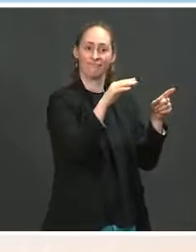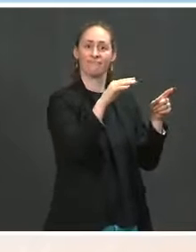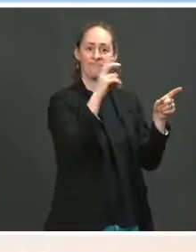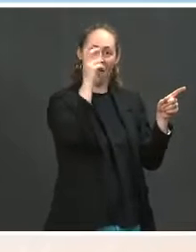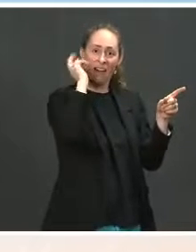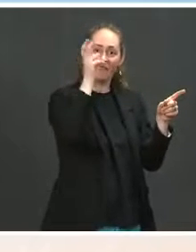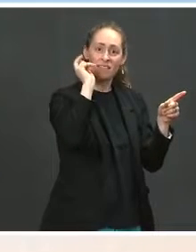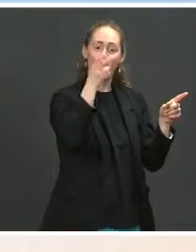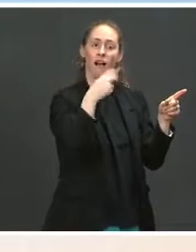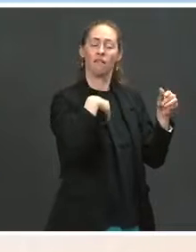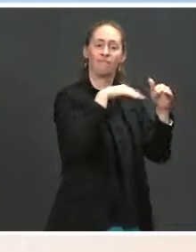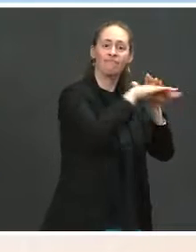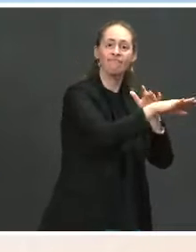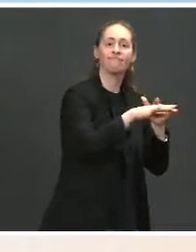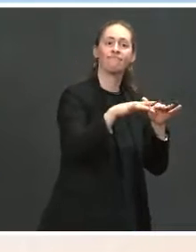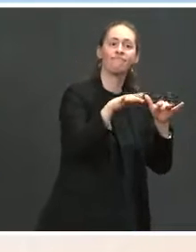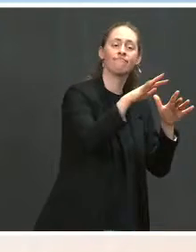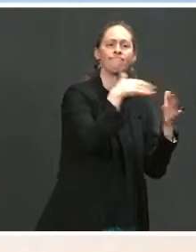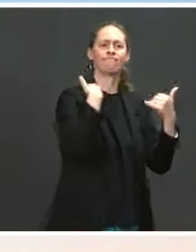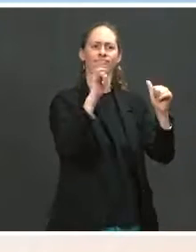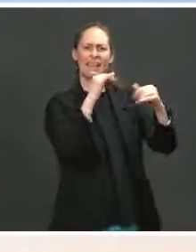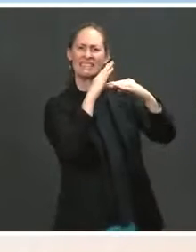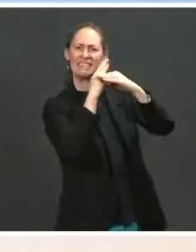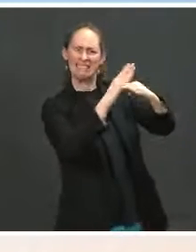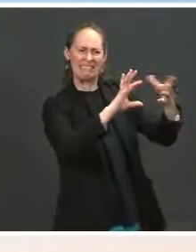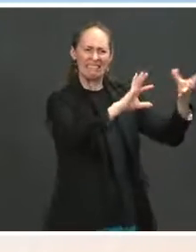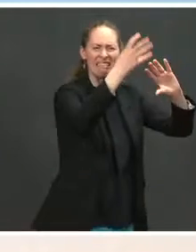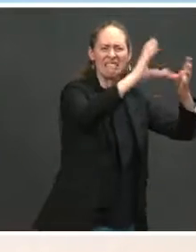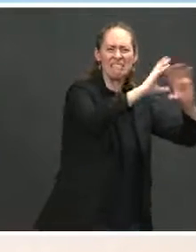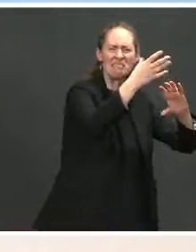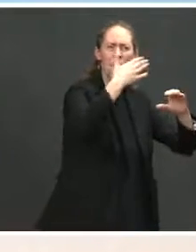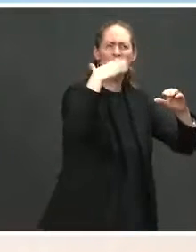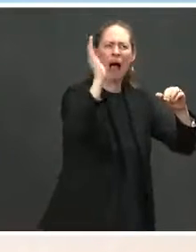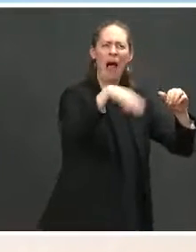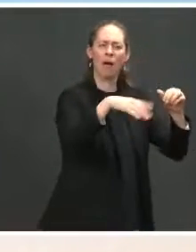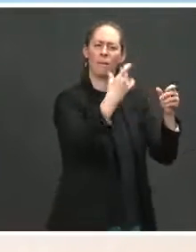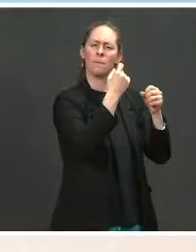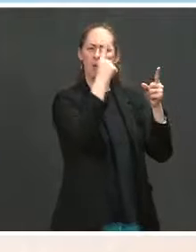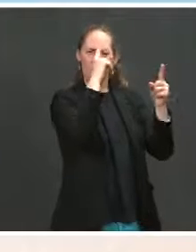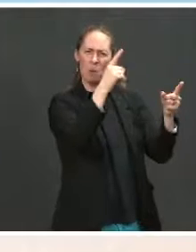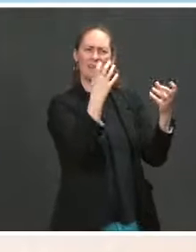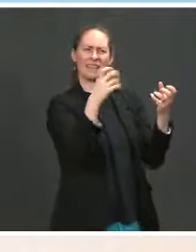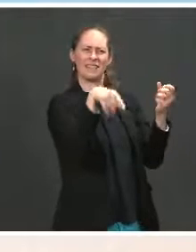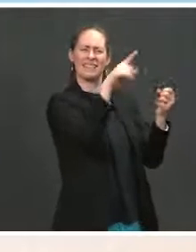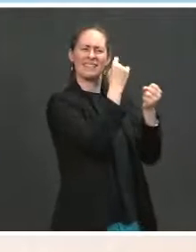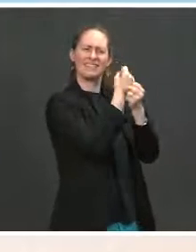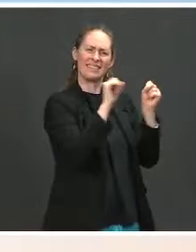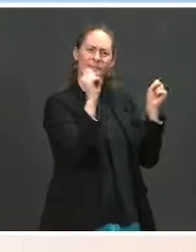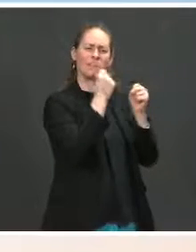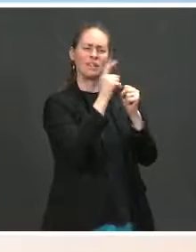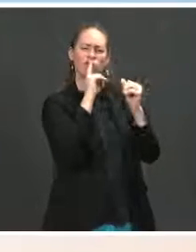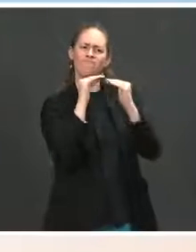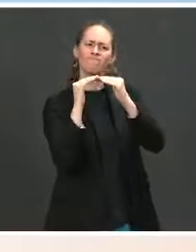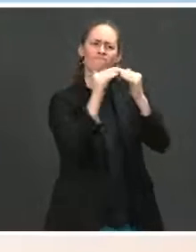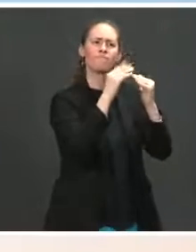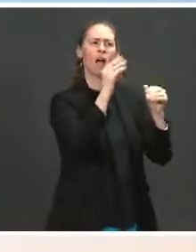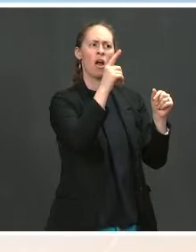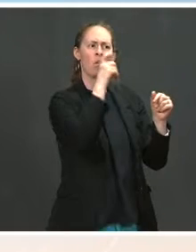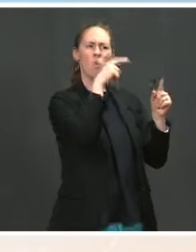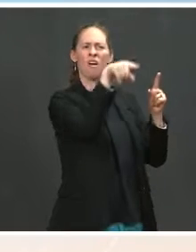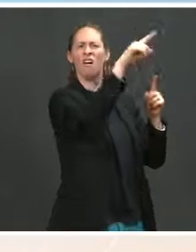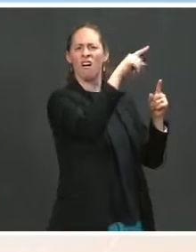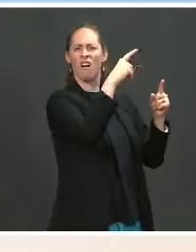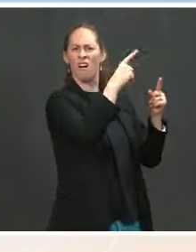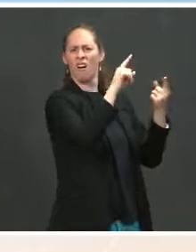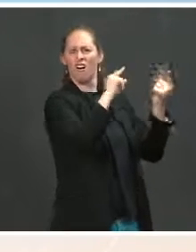feel we have done that. It was to deliver justice to those who attacked us. We feel we have done that. And there has certainly been, and that's why I